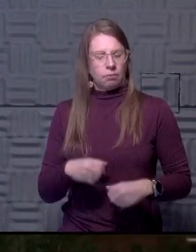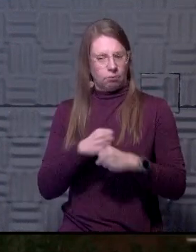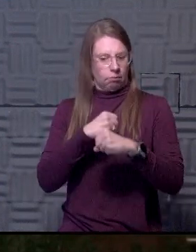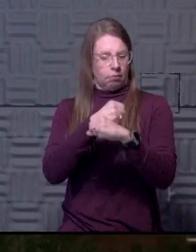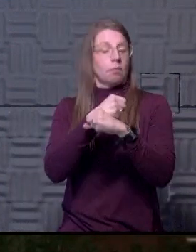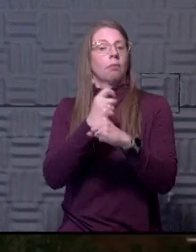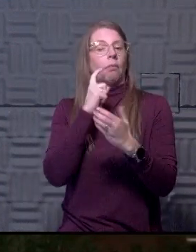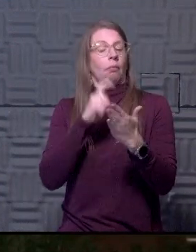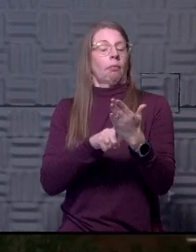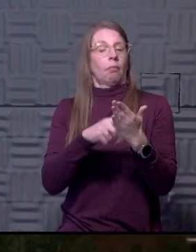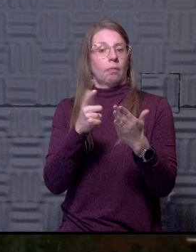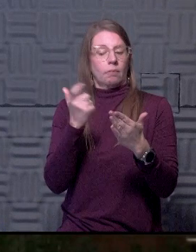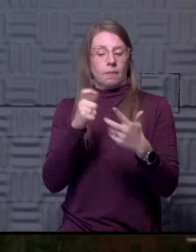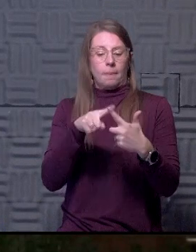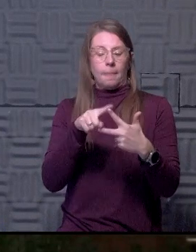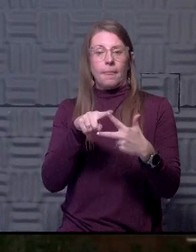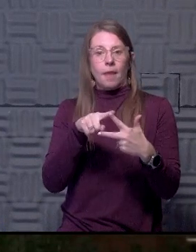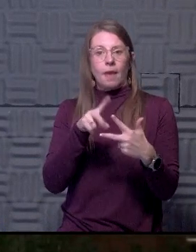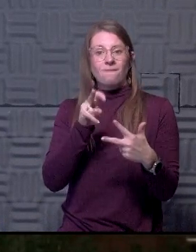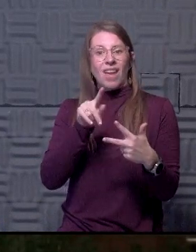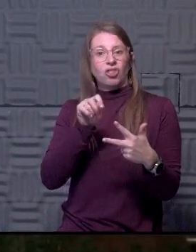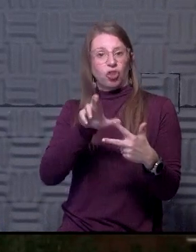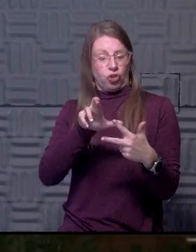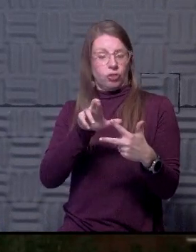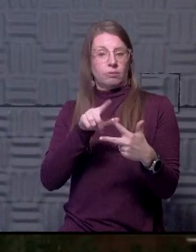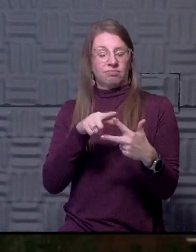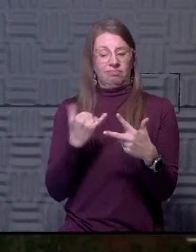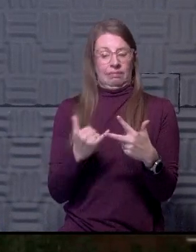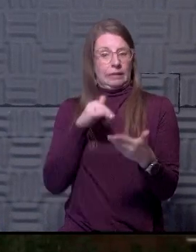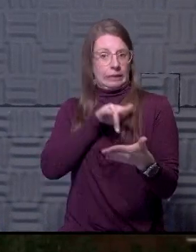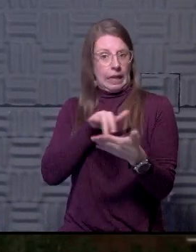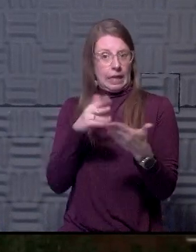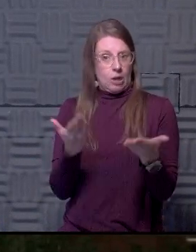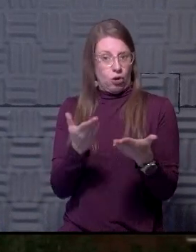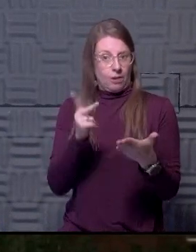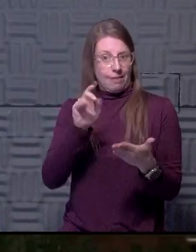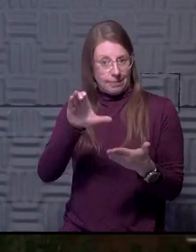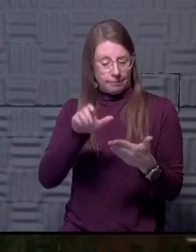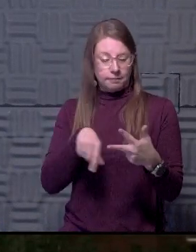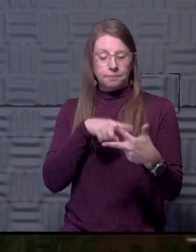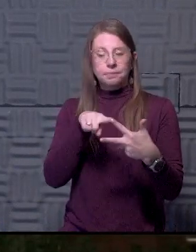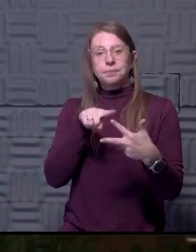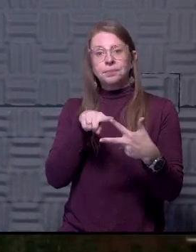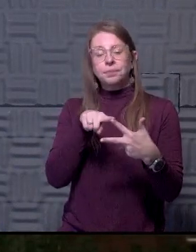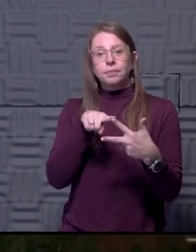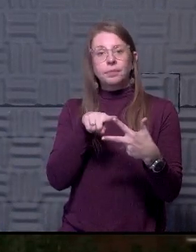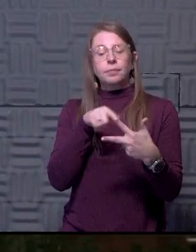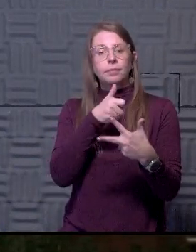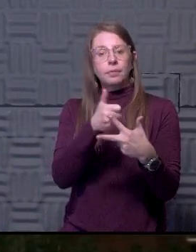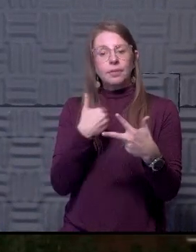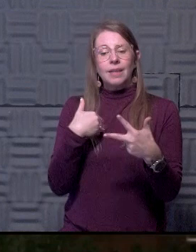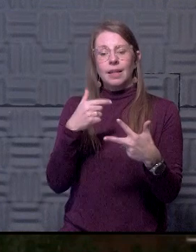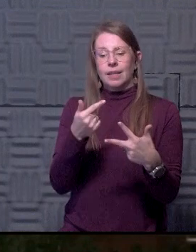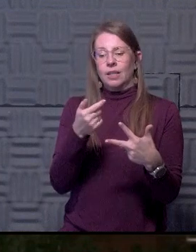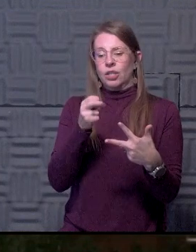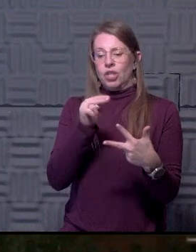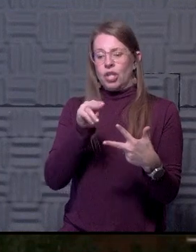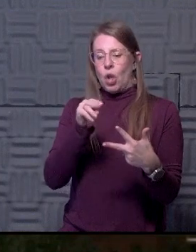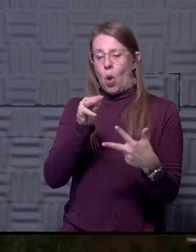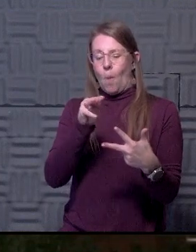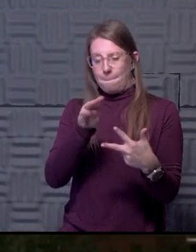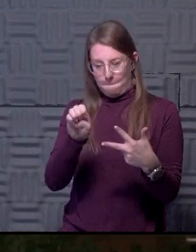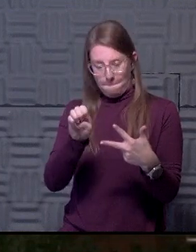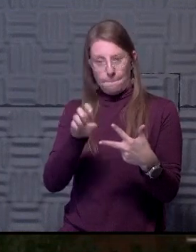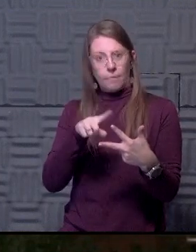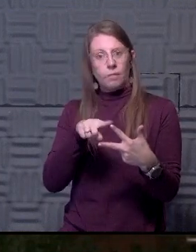the adenovirus vector vaccines, the ones that we are currently studying here in Kansas City, you have the genome that will